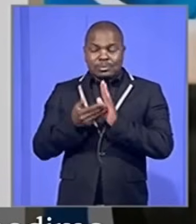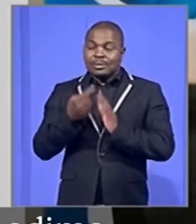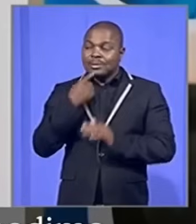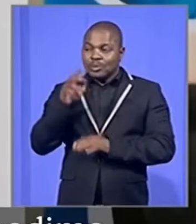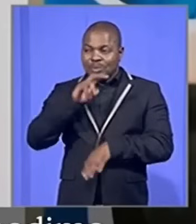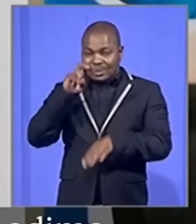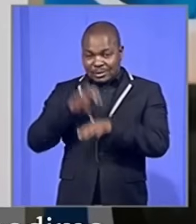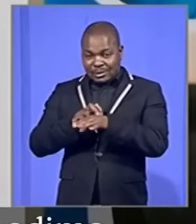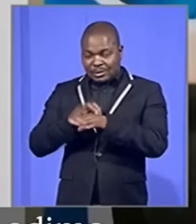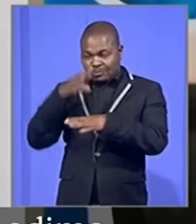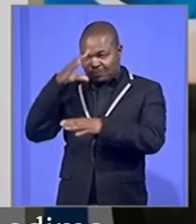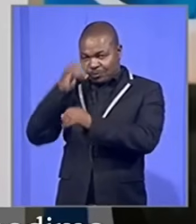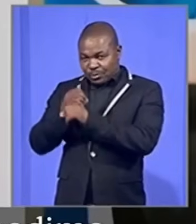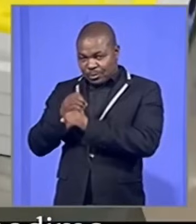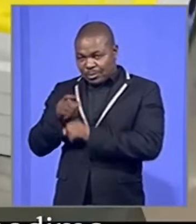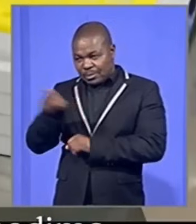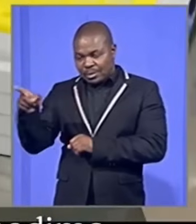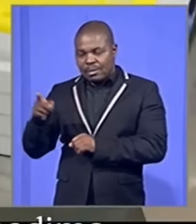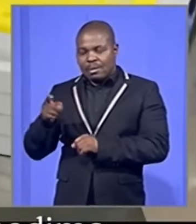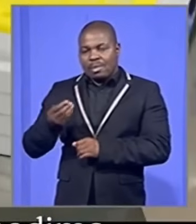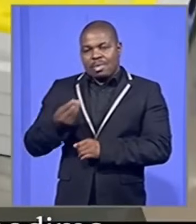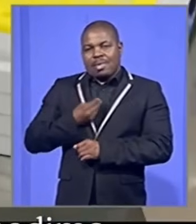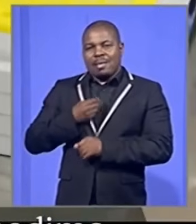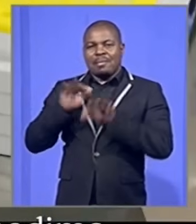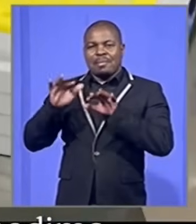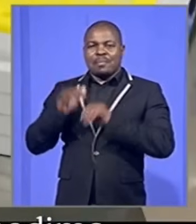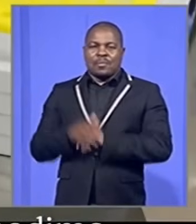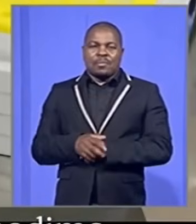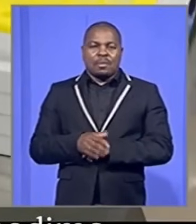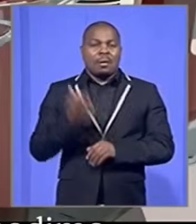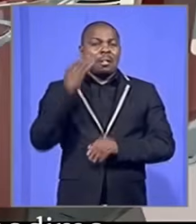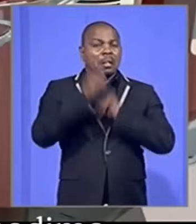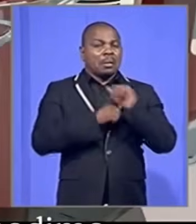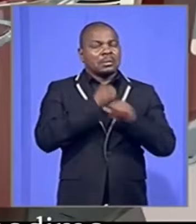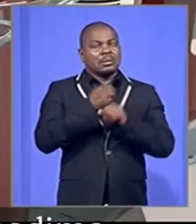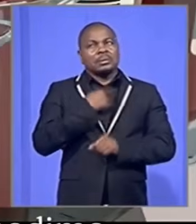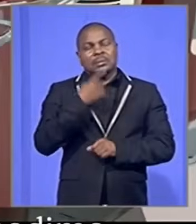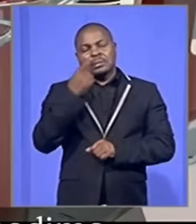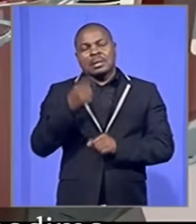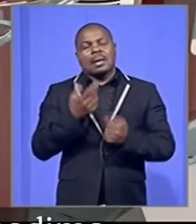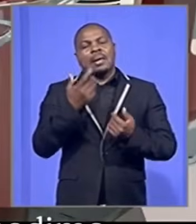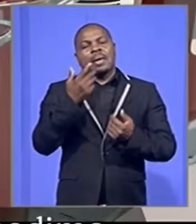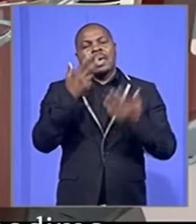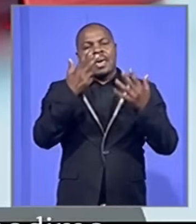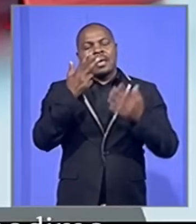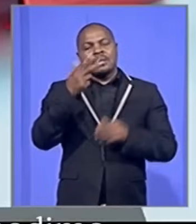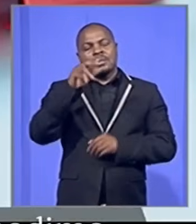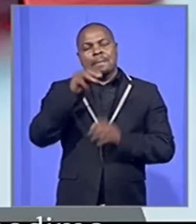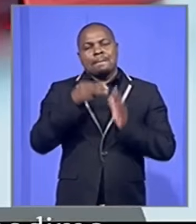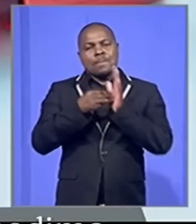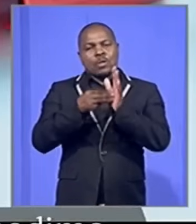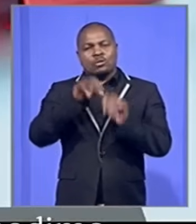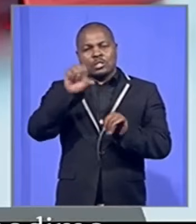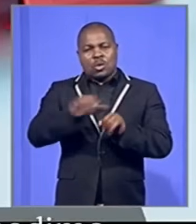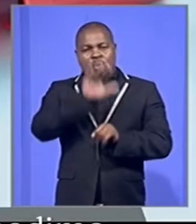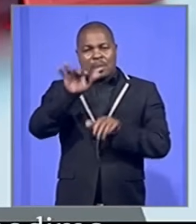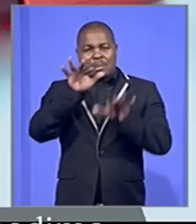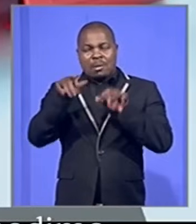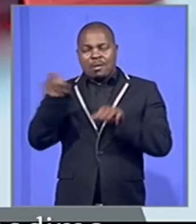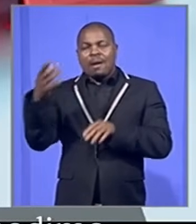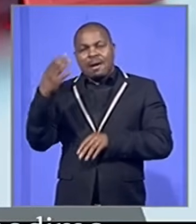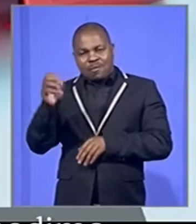focus on adolescents and young people. Ngwagola go hweditšege palomoka ya dimilione tše seswai tša maAfrika Borwa e le bao ba phelago ka